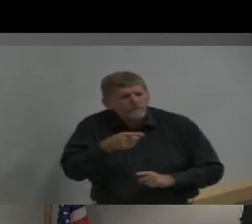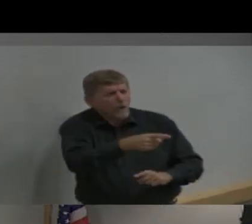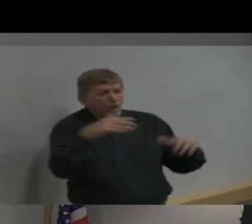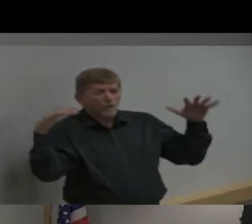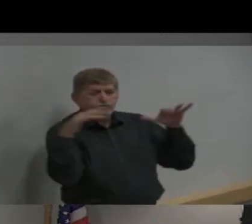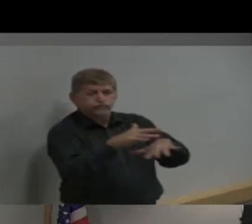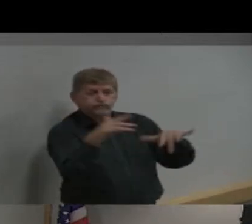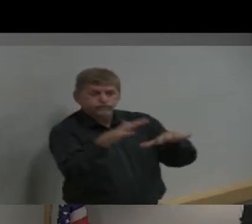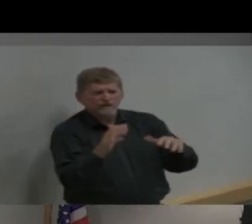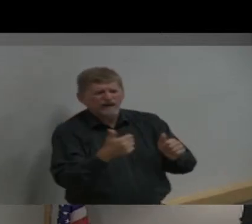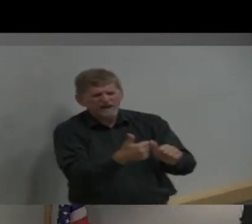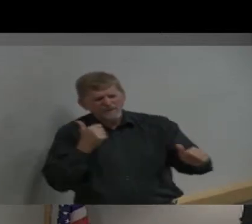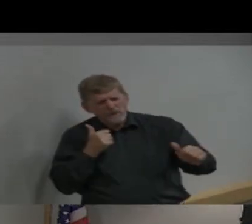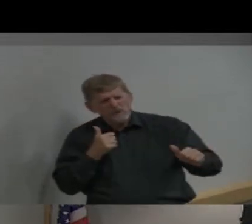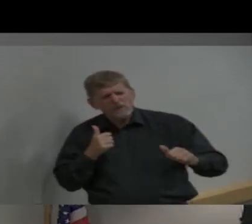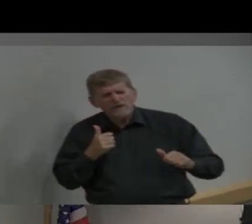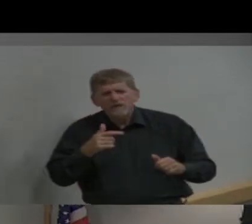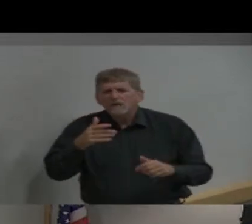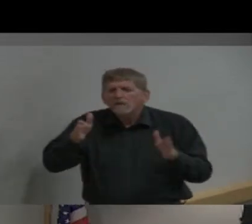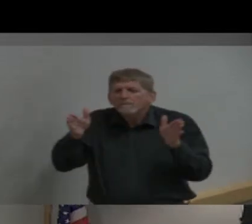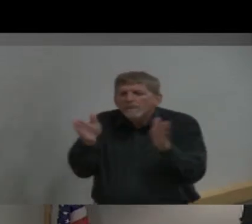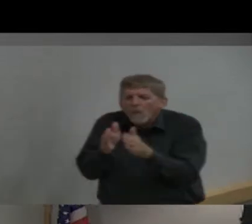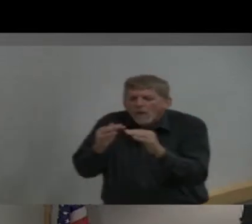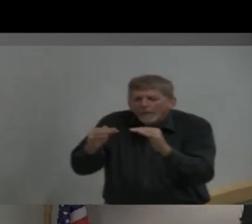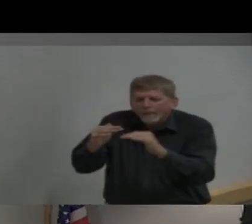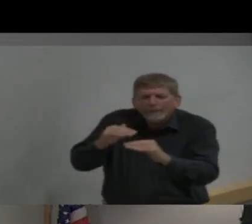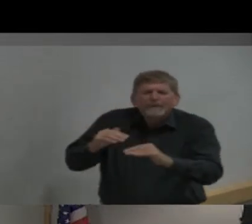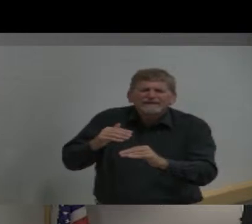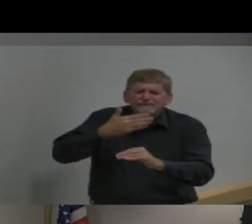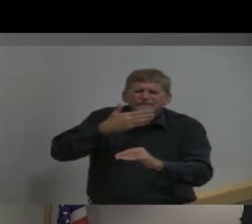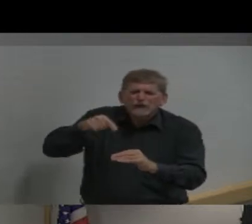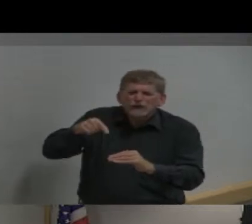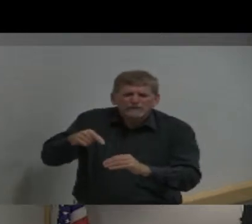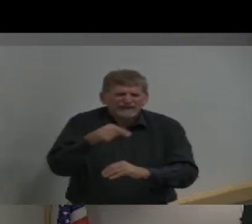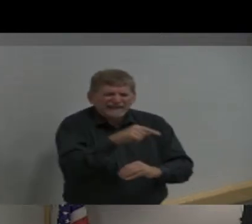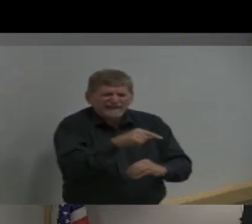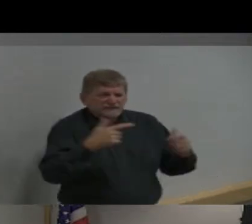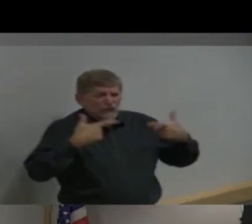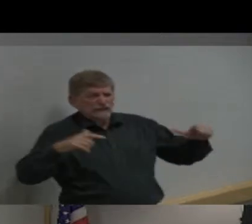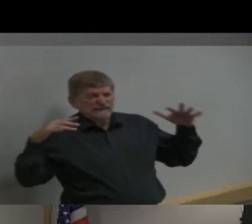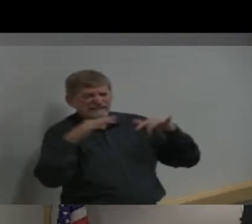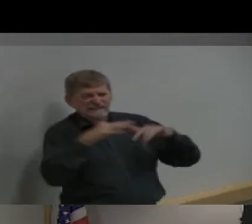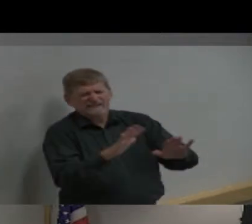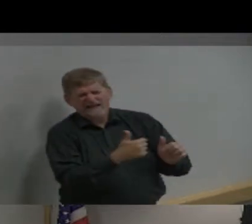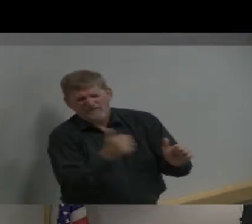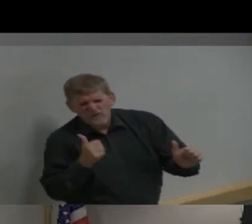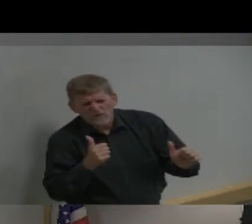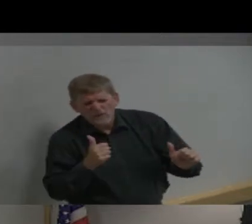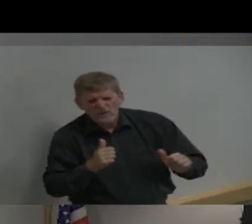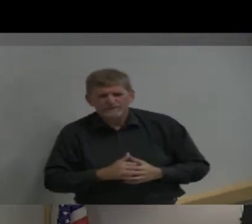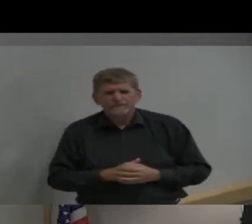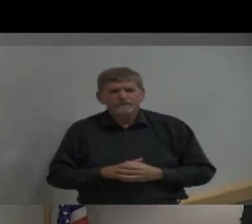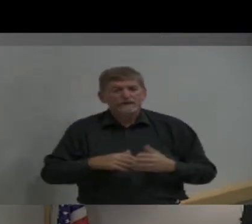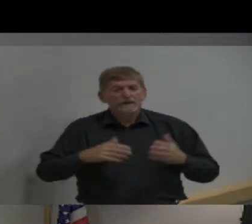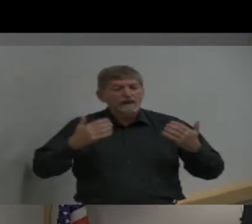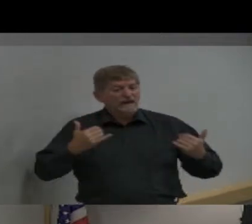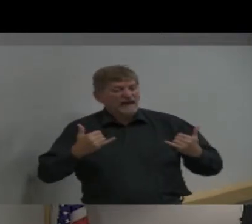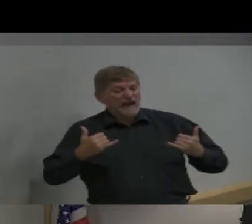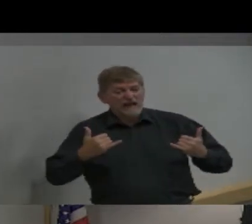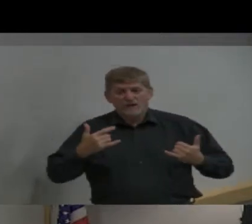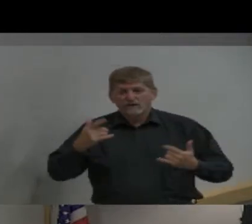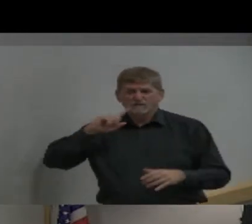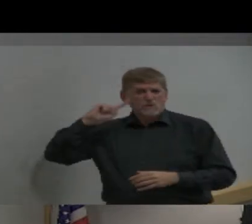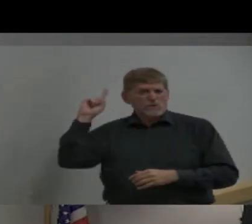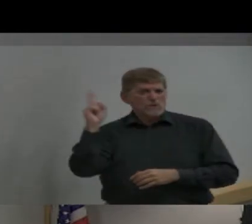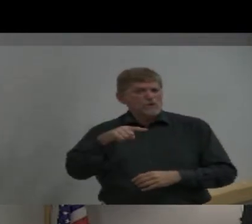to crowds. Along the lines of crowds, today our social gathering order takes effect in Tippecanoe County. The